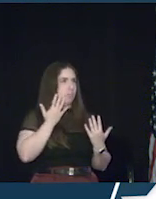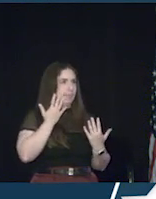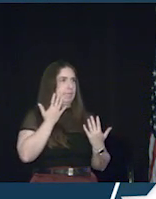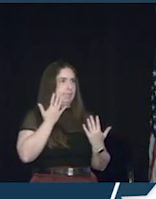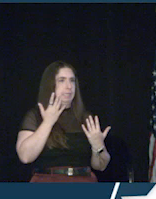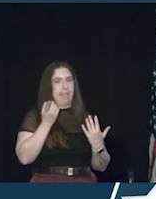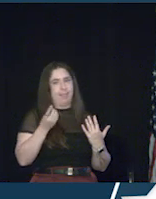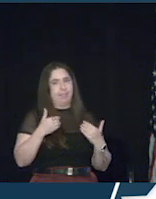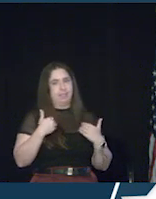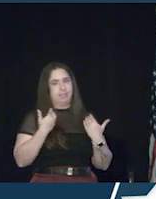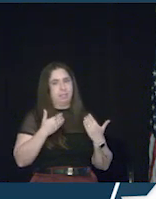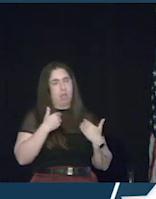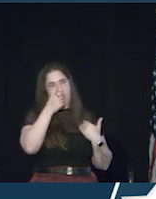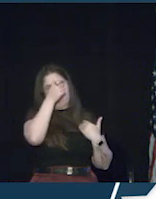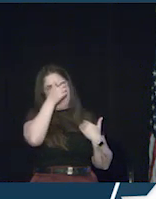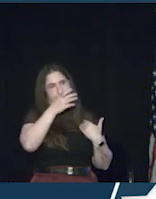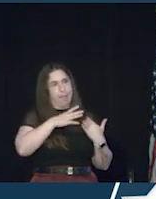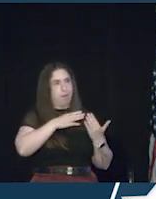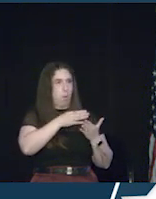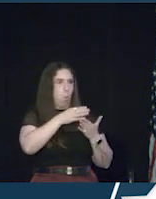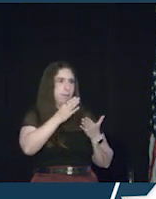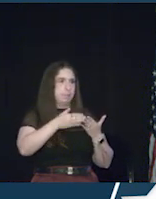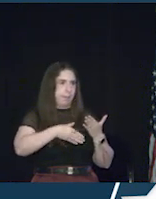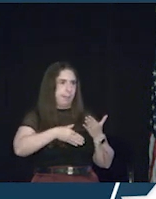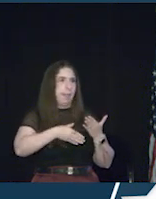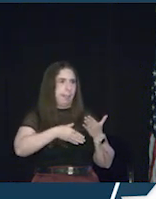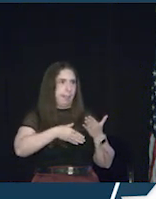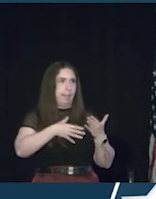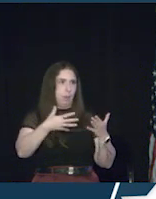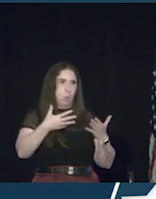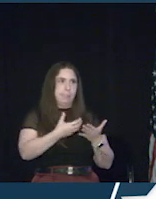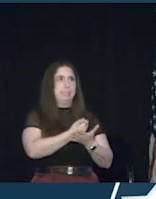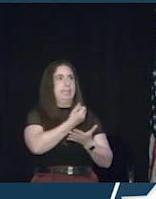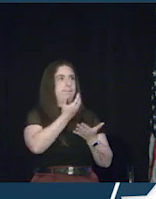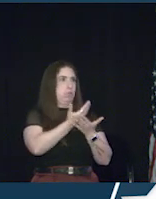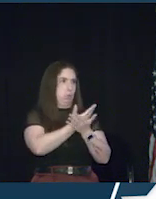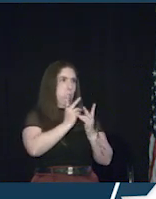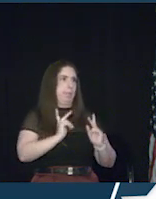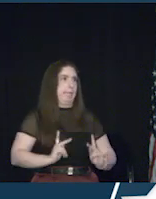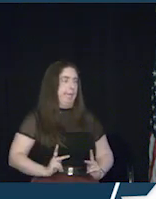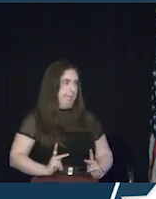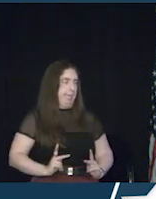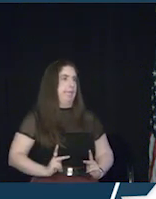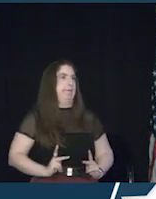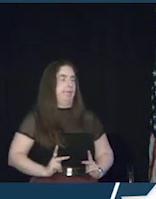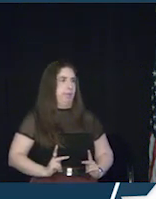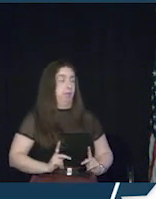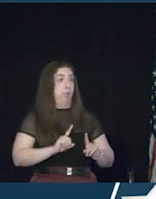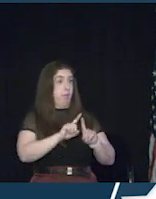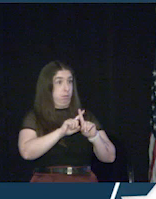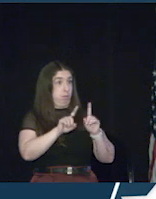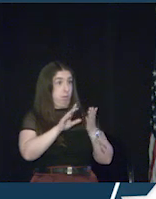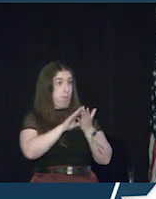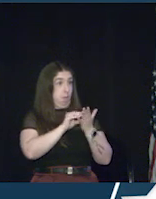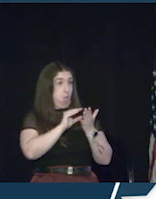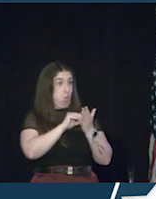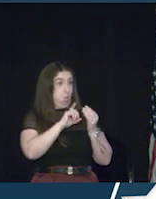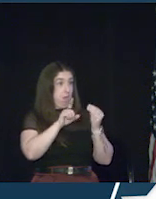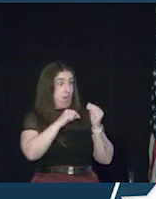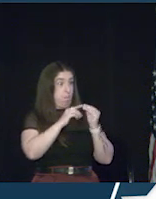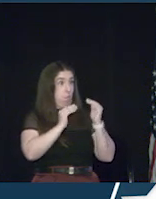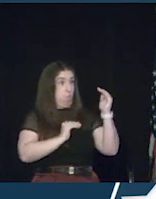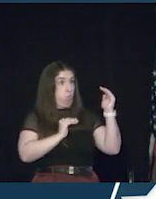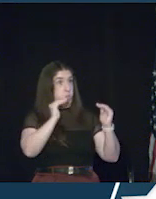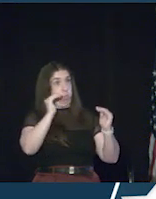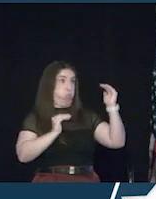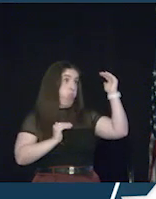young man ultimately did receive a new kidney. But learning about this injustice,